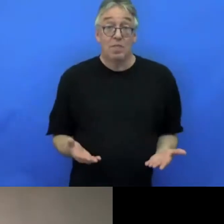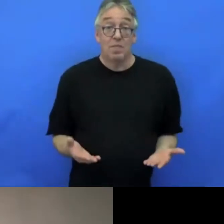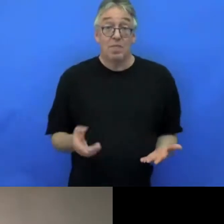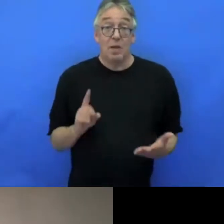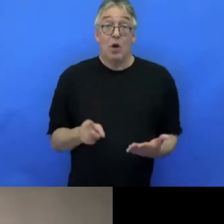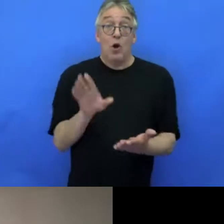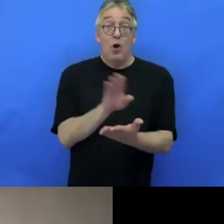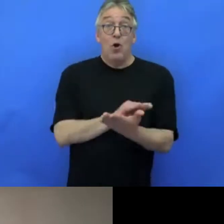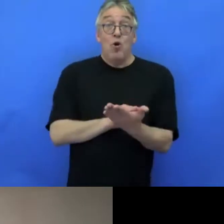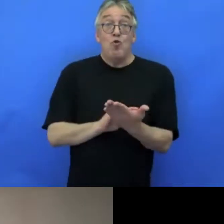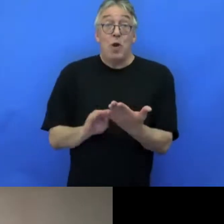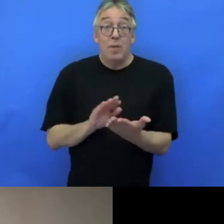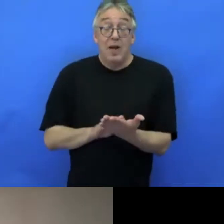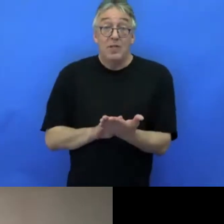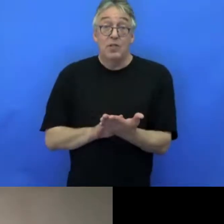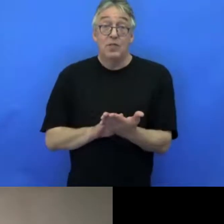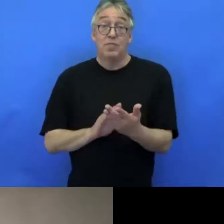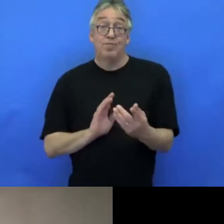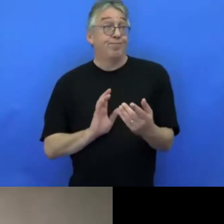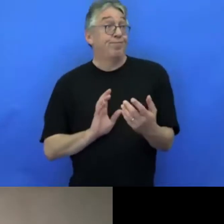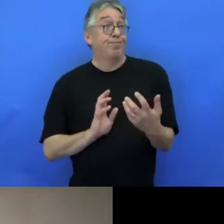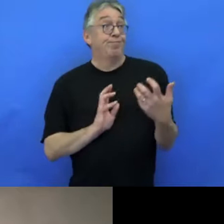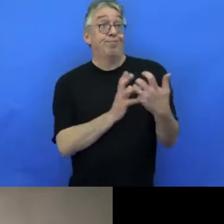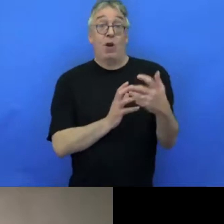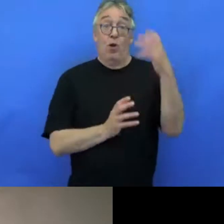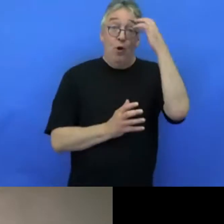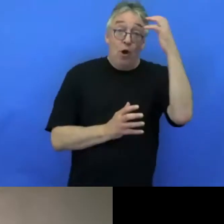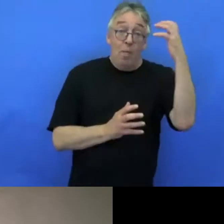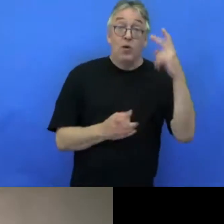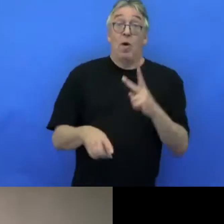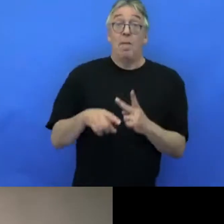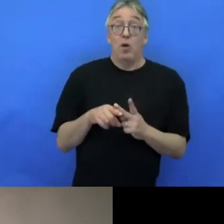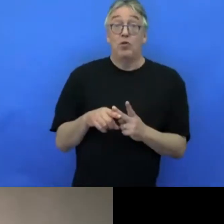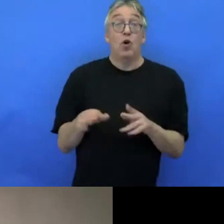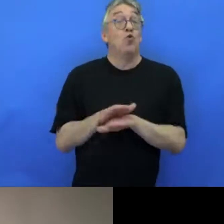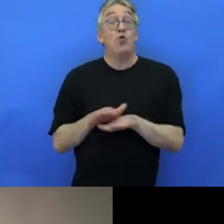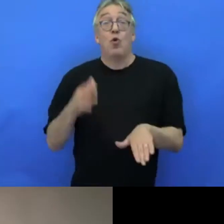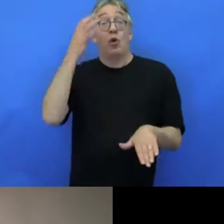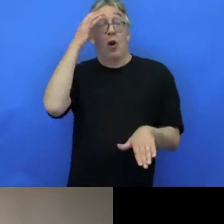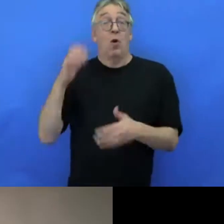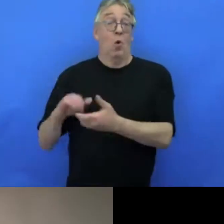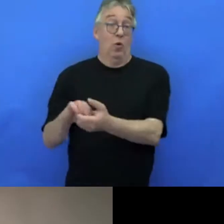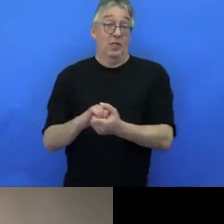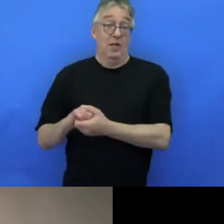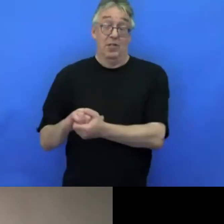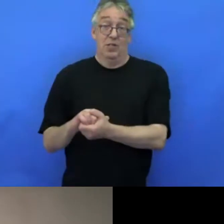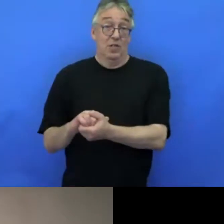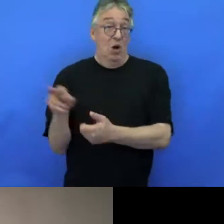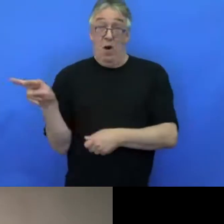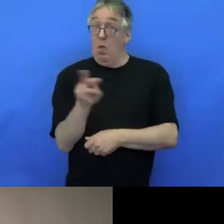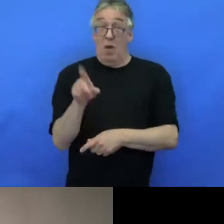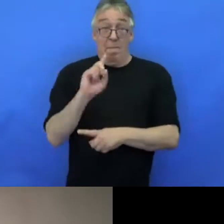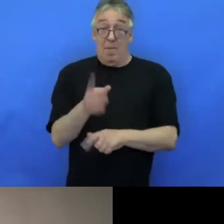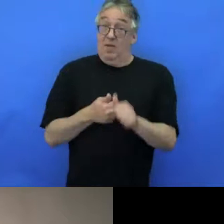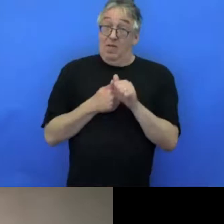non-states parties to armed conflict as well. So international humanitarian law is really, in that sense,